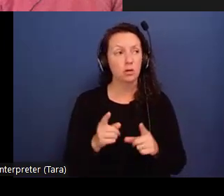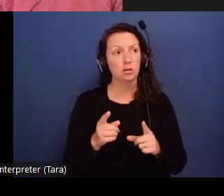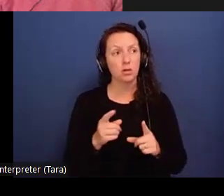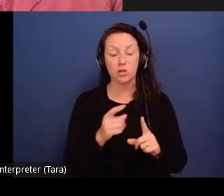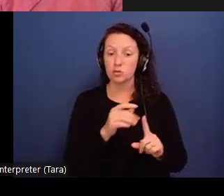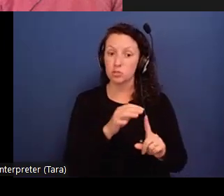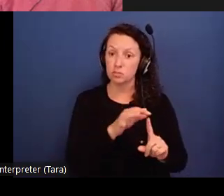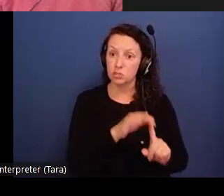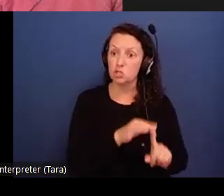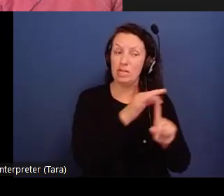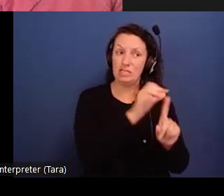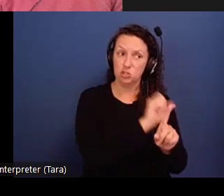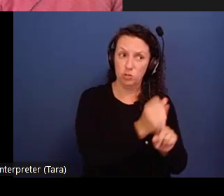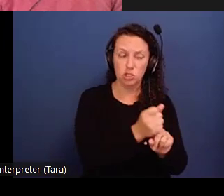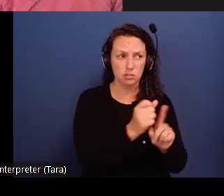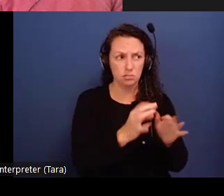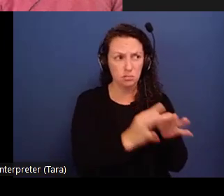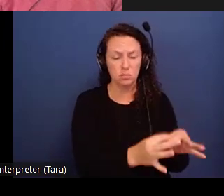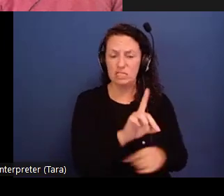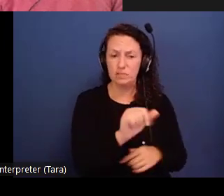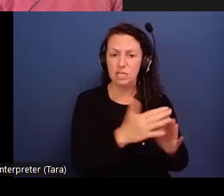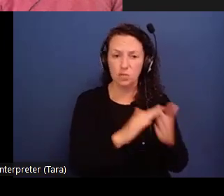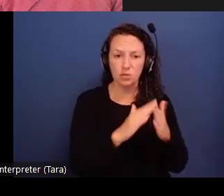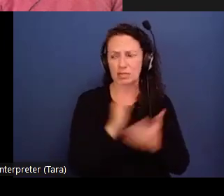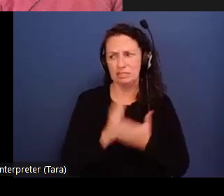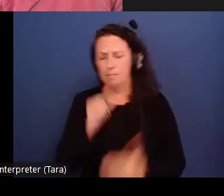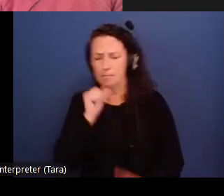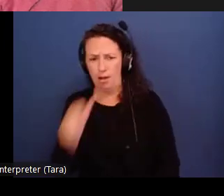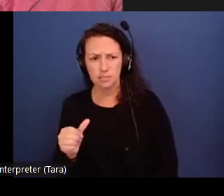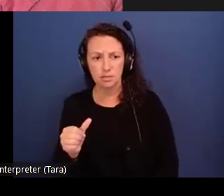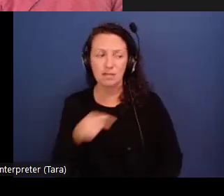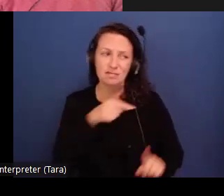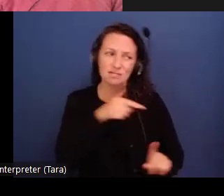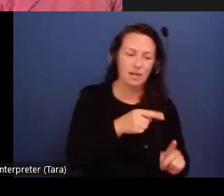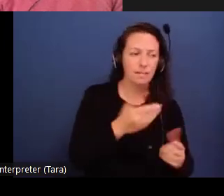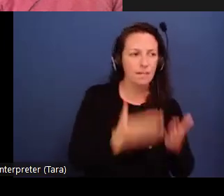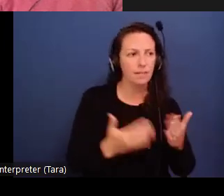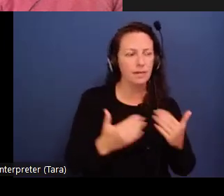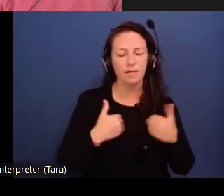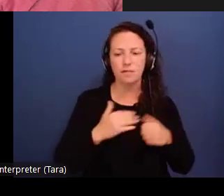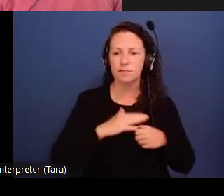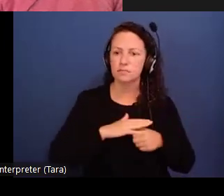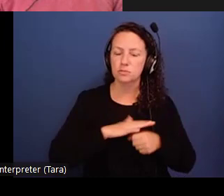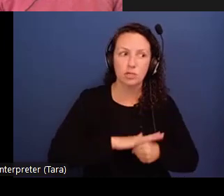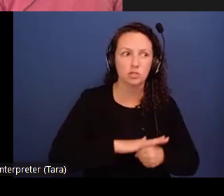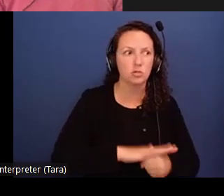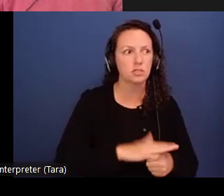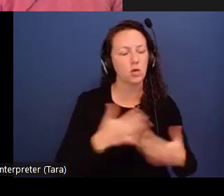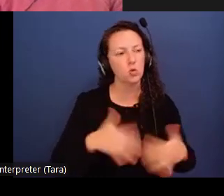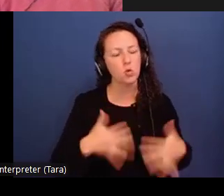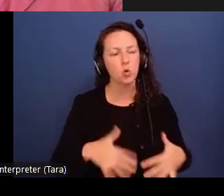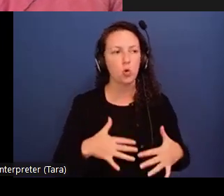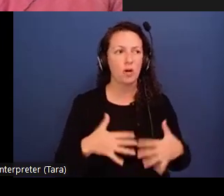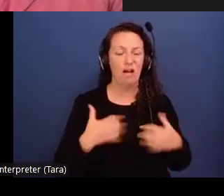to the disability community, that there are a lot more stresses that an individual might face, health concerns, and they are not able to work for a couple